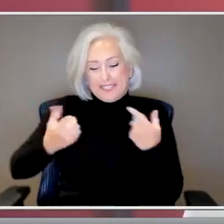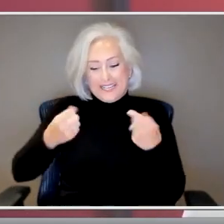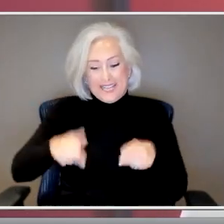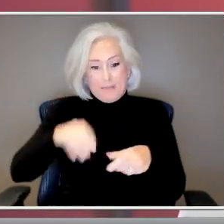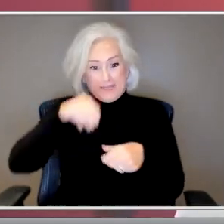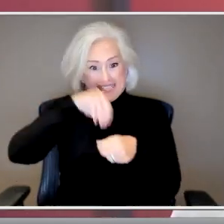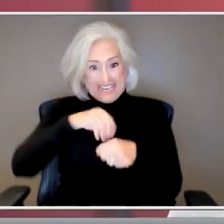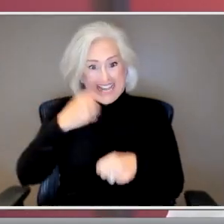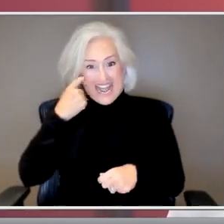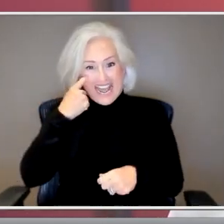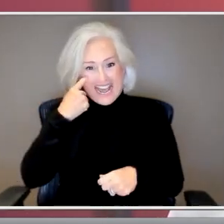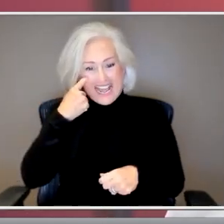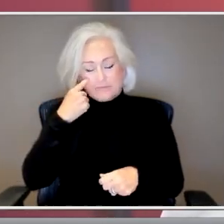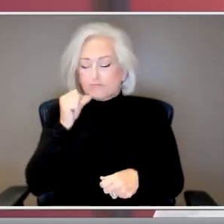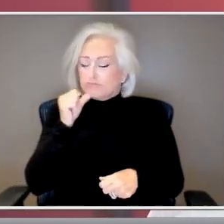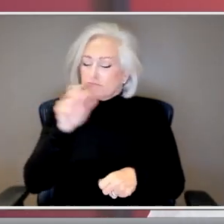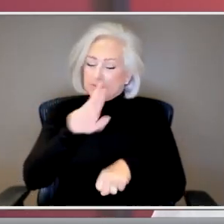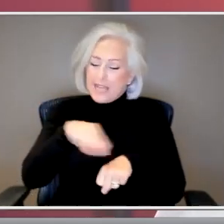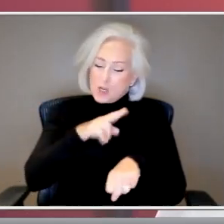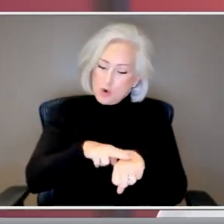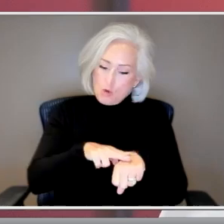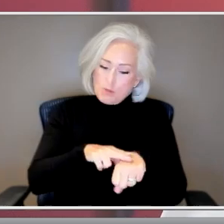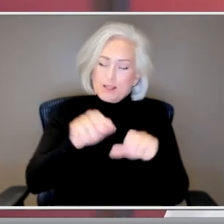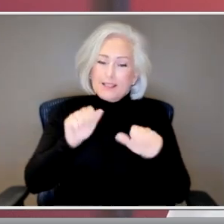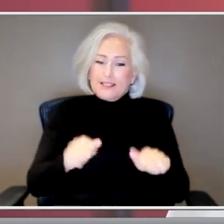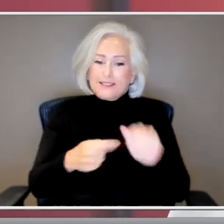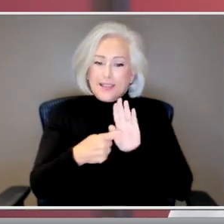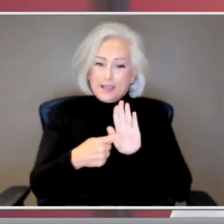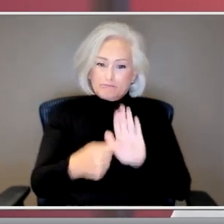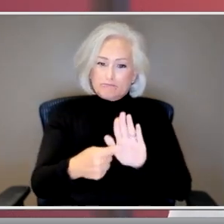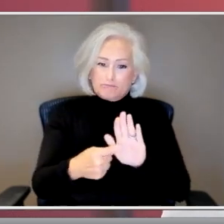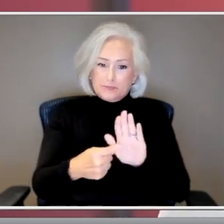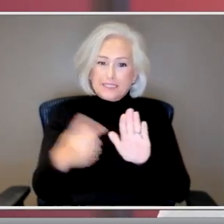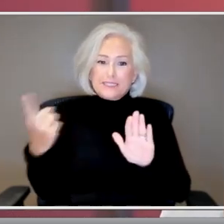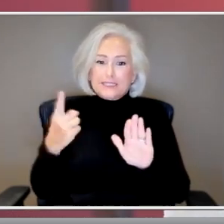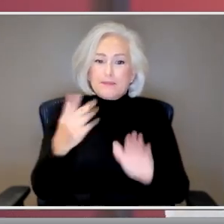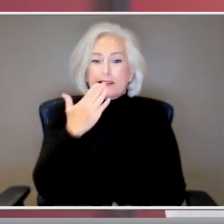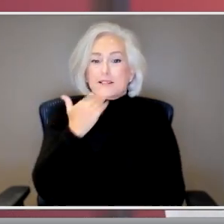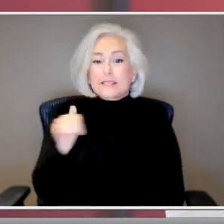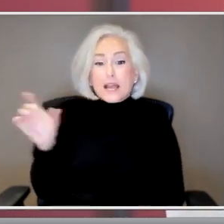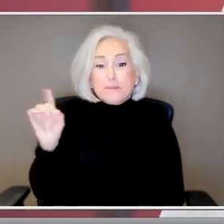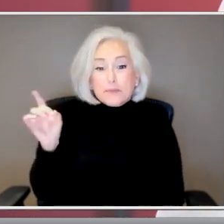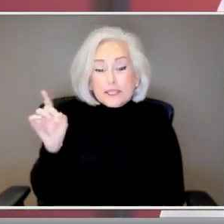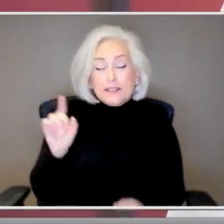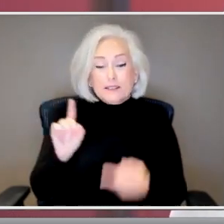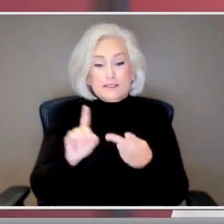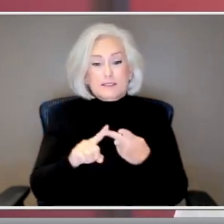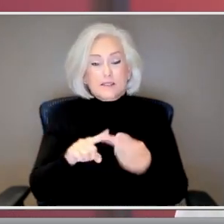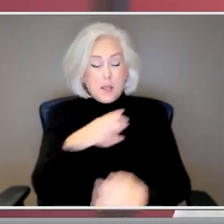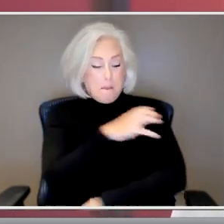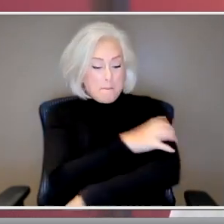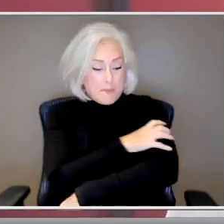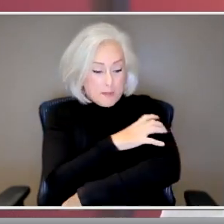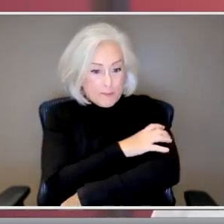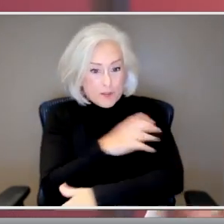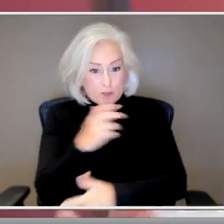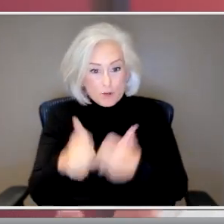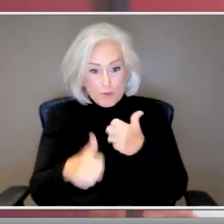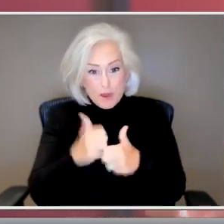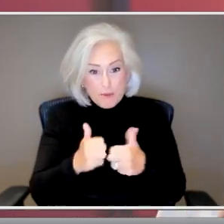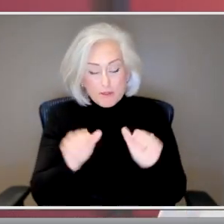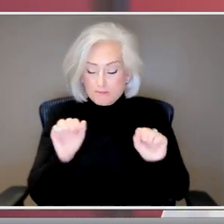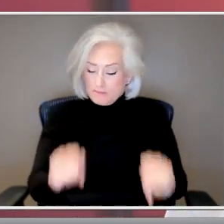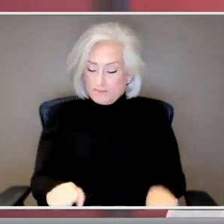can reflect something wrong with. It can be something like diabetes. It can be blood pressure issues. It can be cardiac. But from